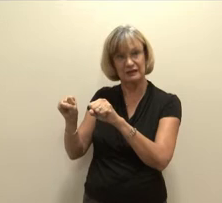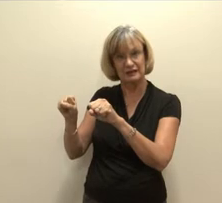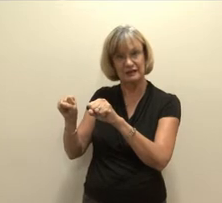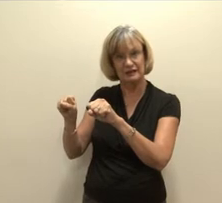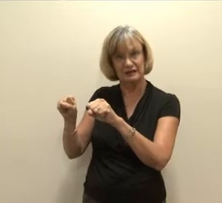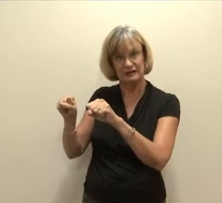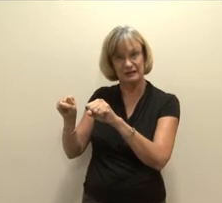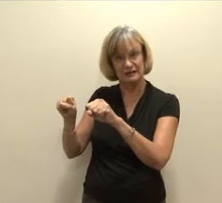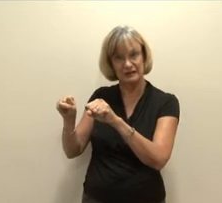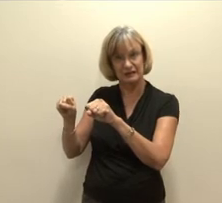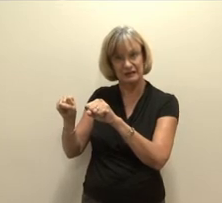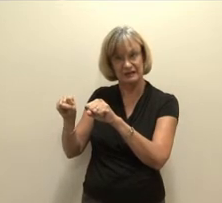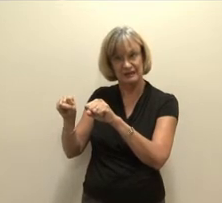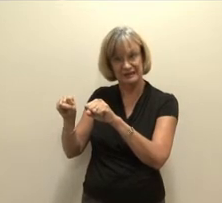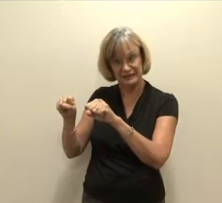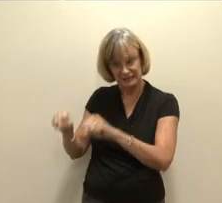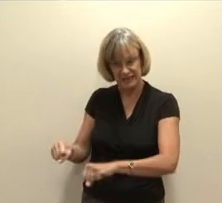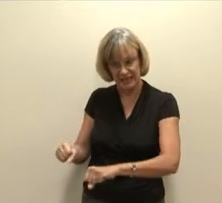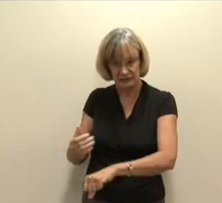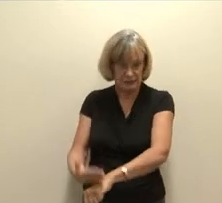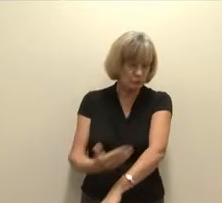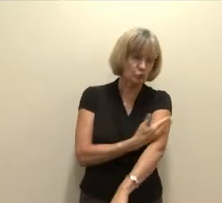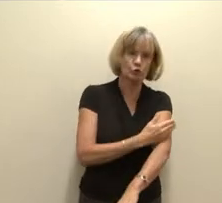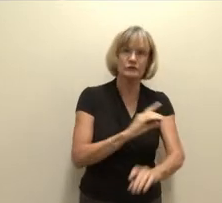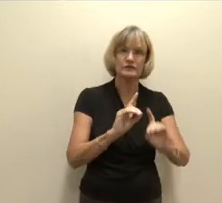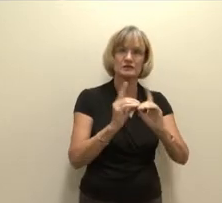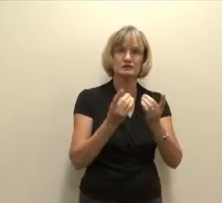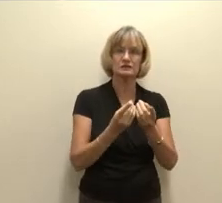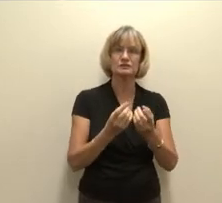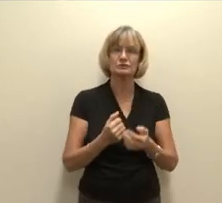be able to successfully turn our district around to where we need to be